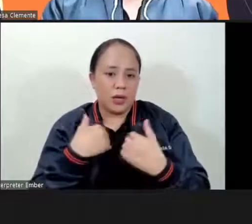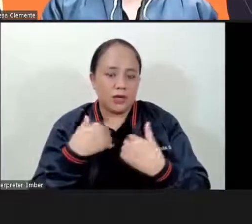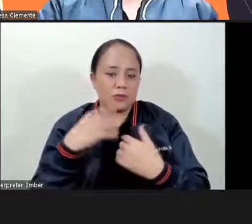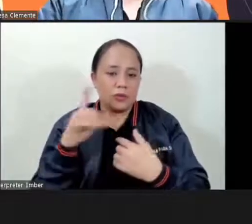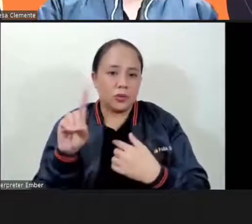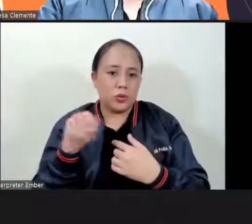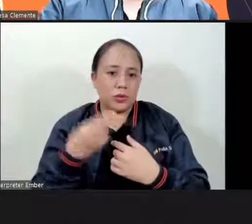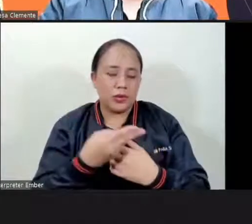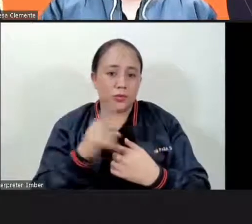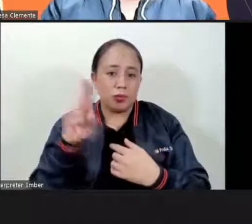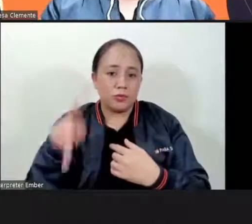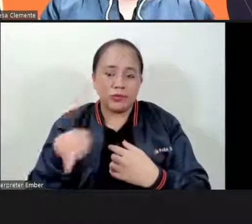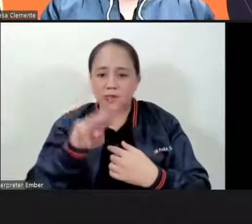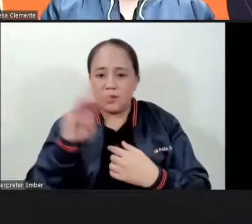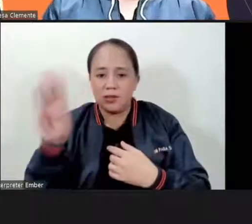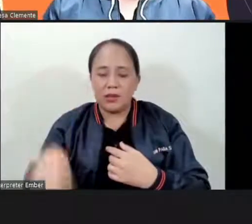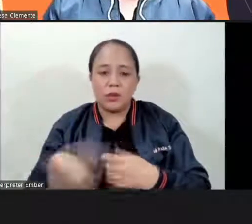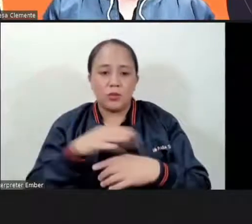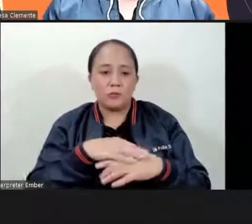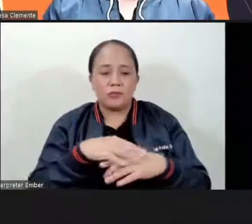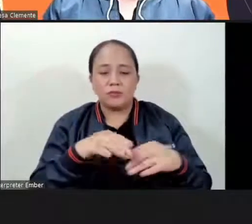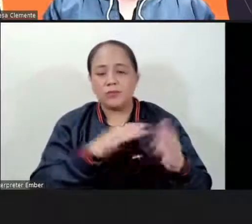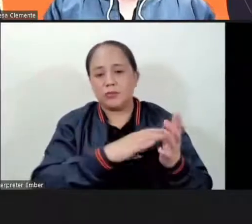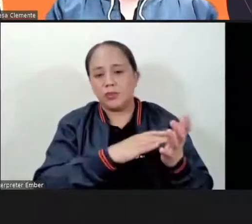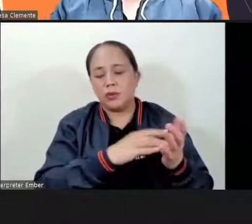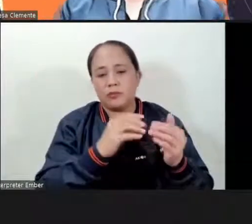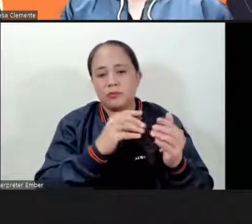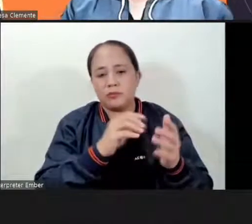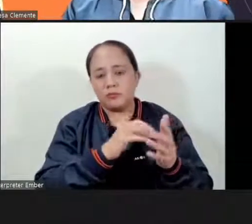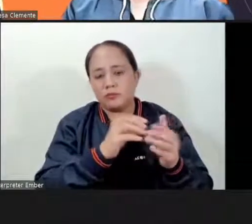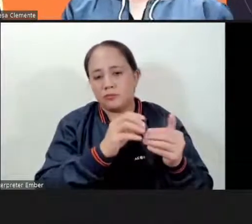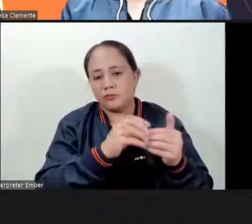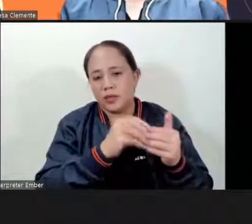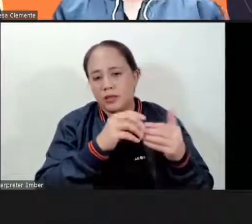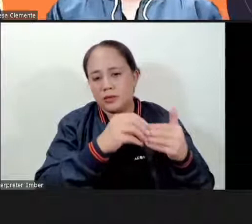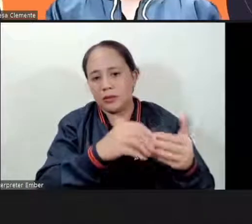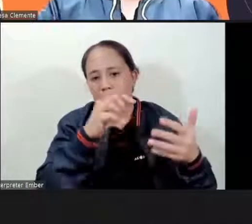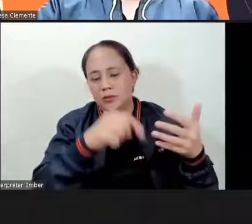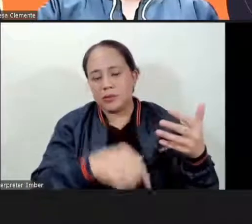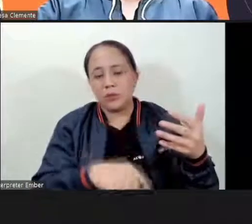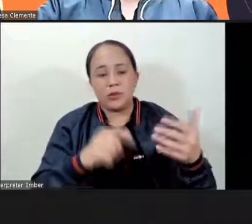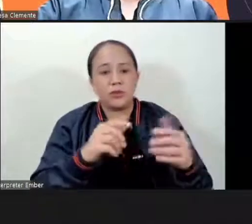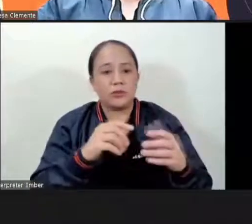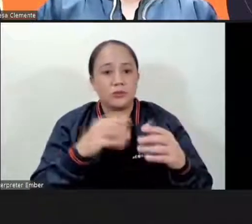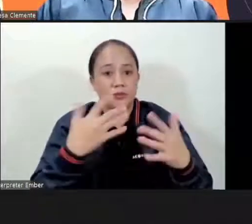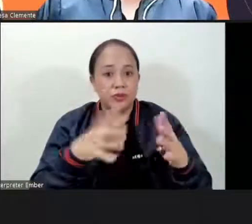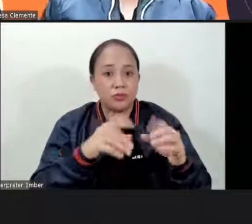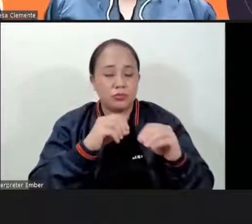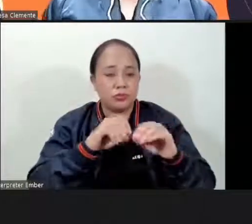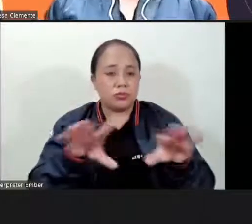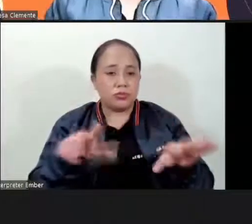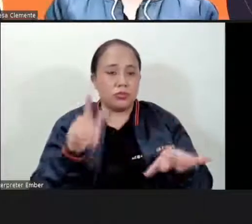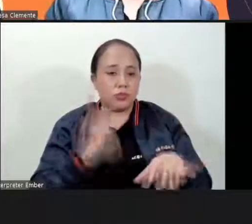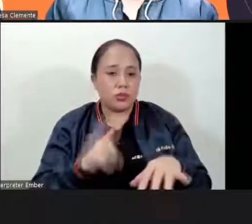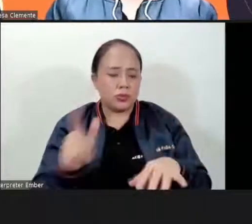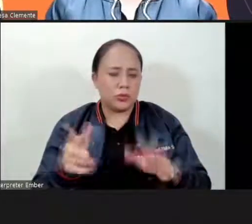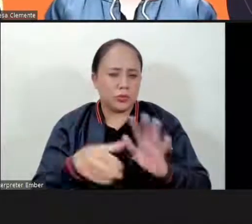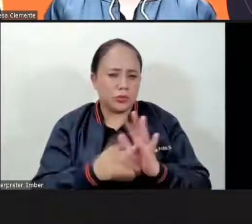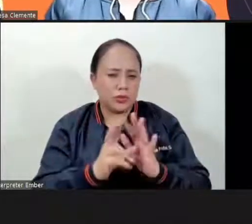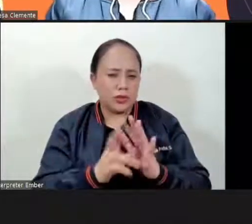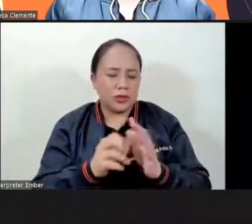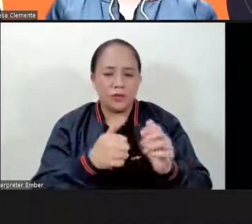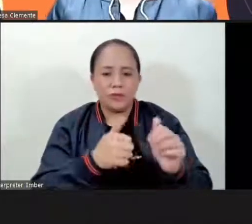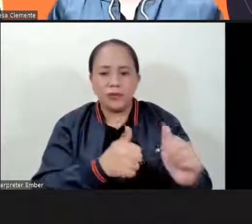UP Manila Telemedicine Practice Guidelines that was issued in 2020. So we can review that and we can follow